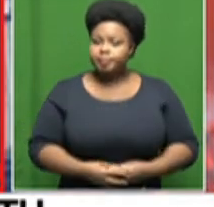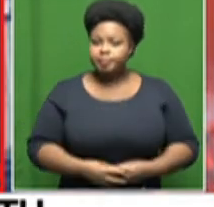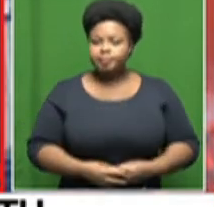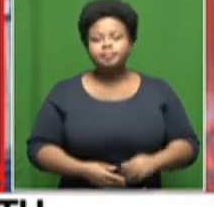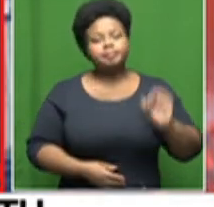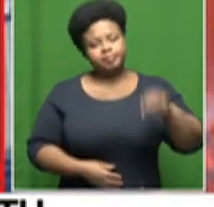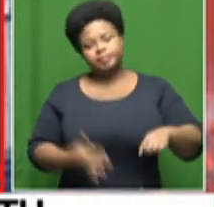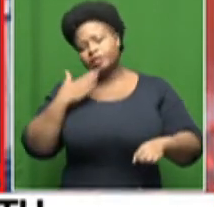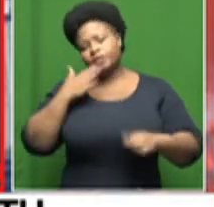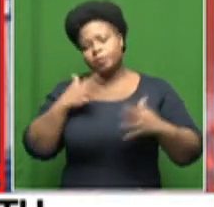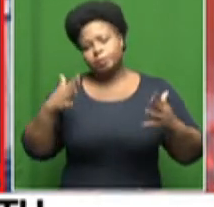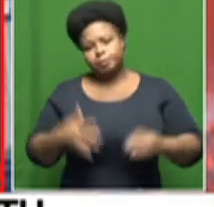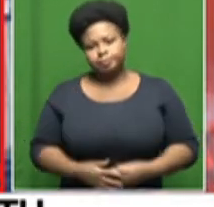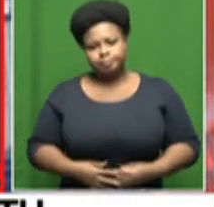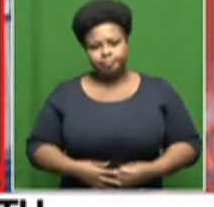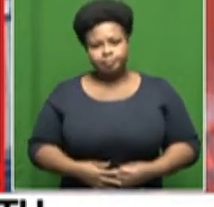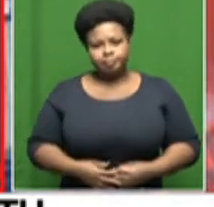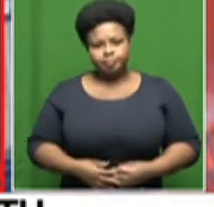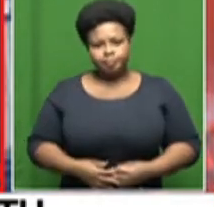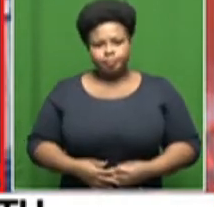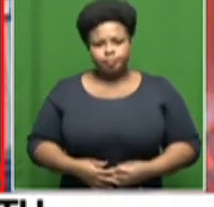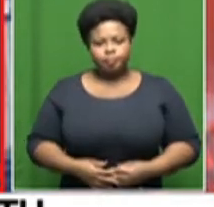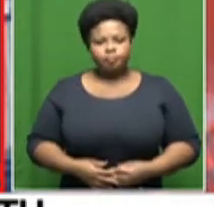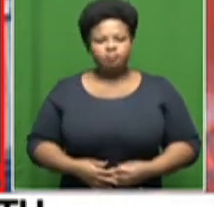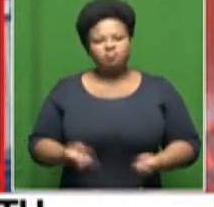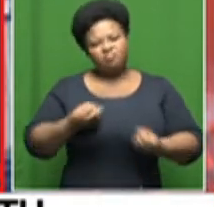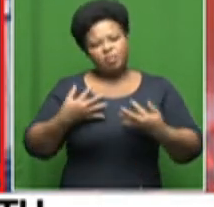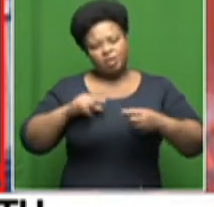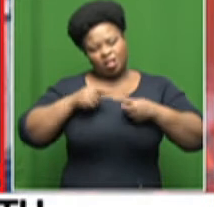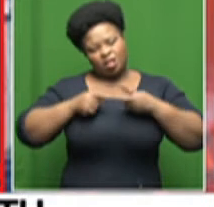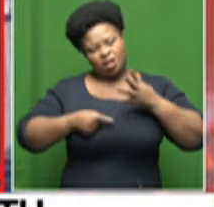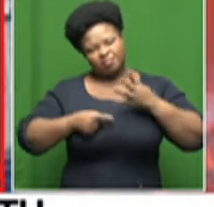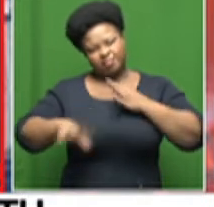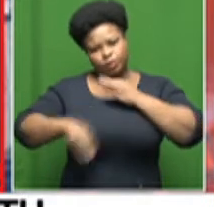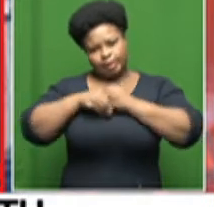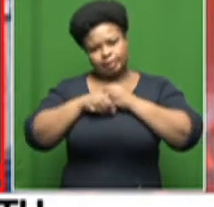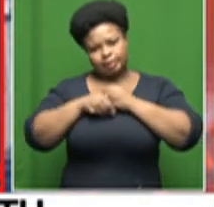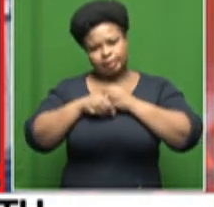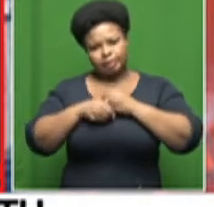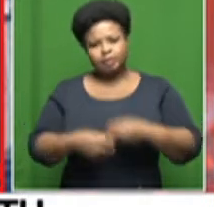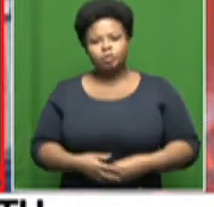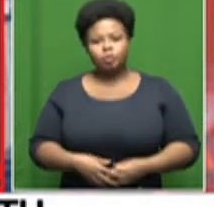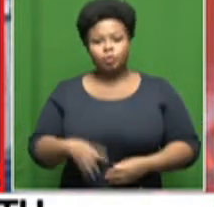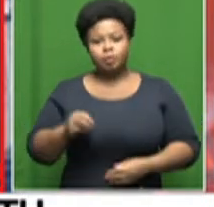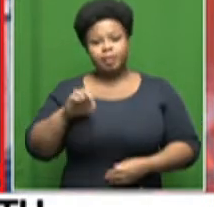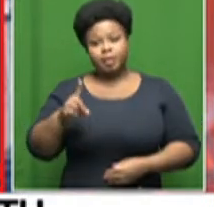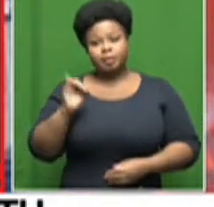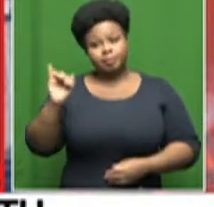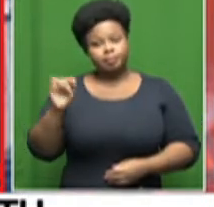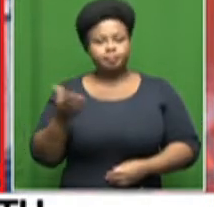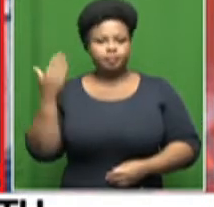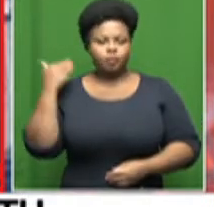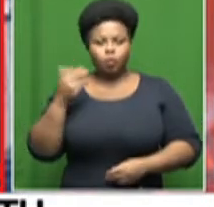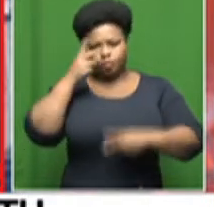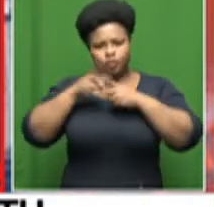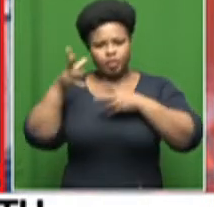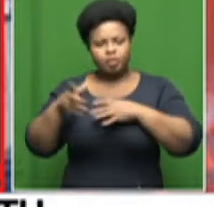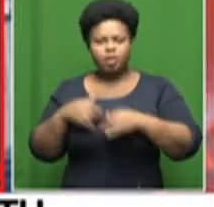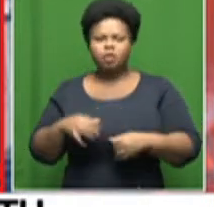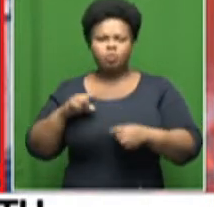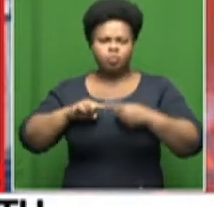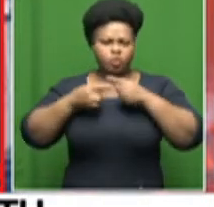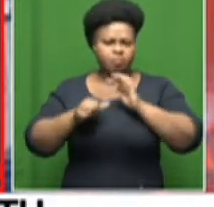Yes, thank you very much. I think many of the points are covered. I'll just add to Professor Madi's important point, is that